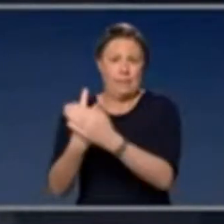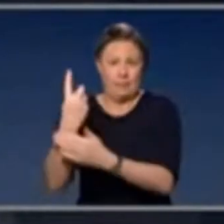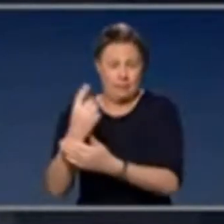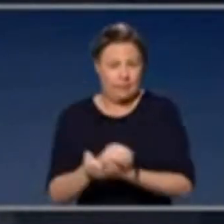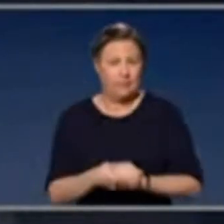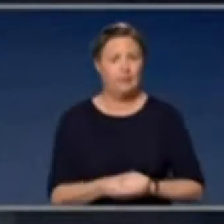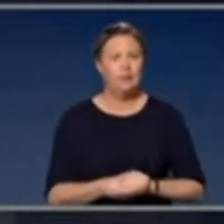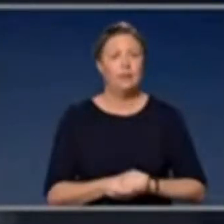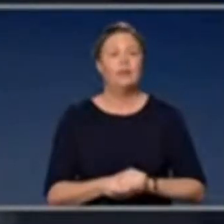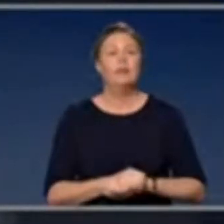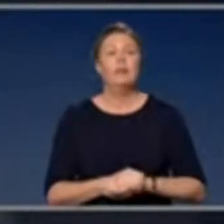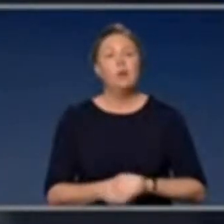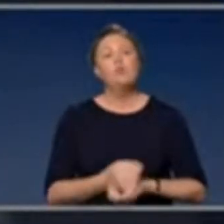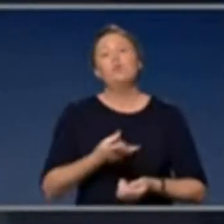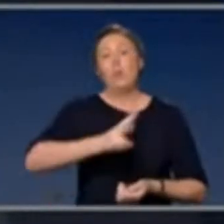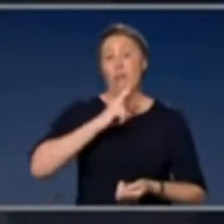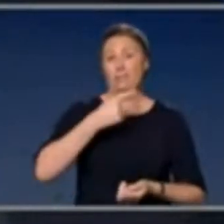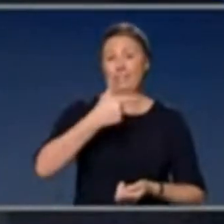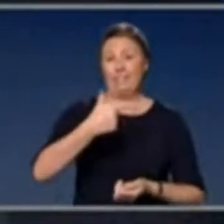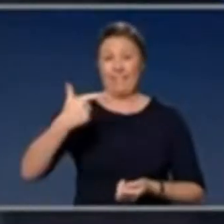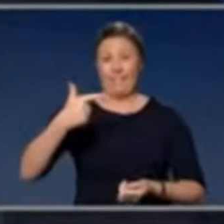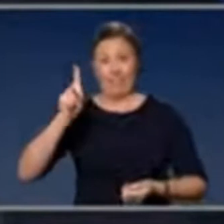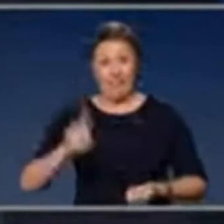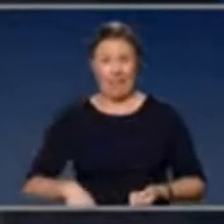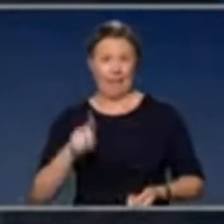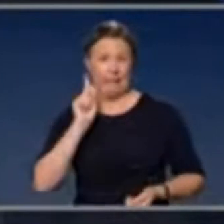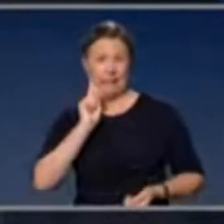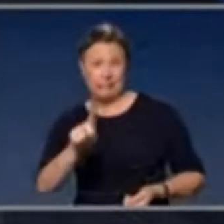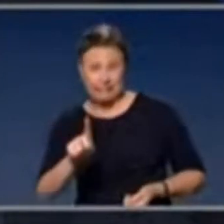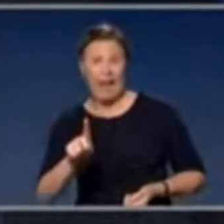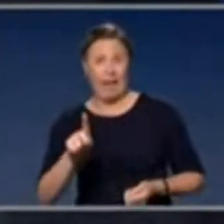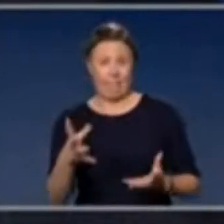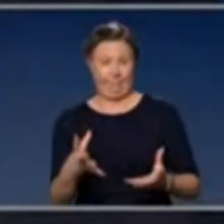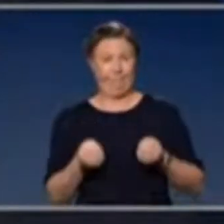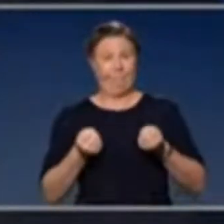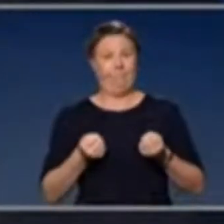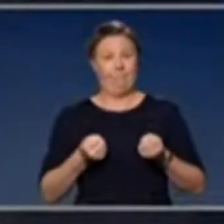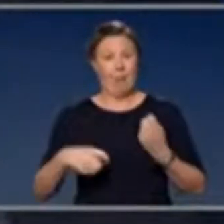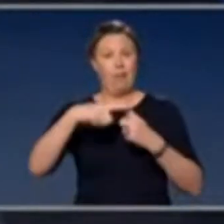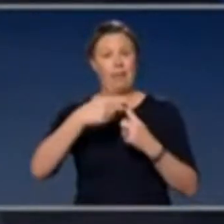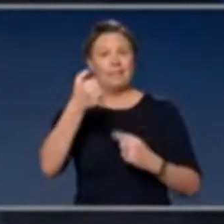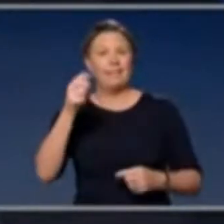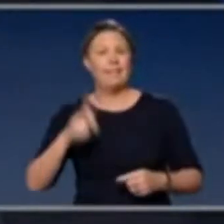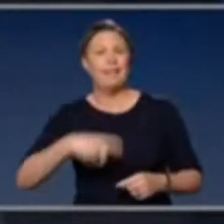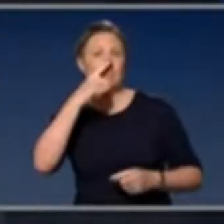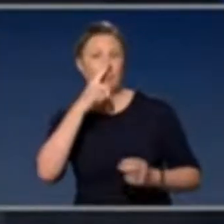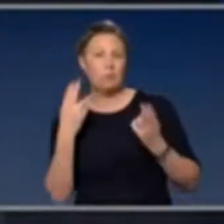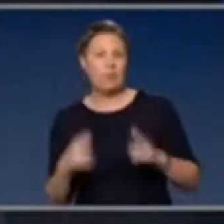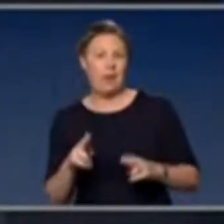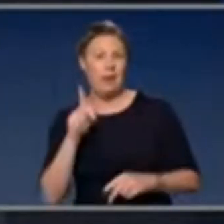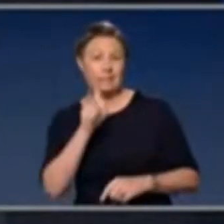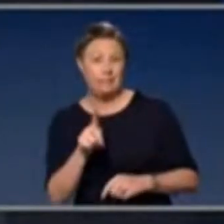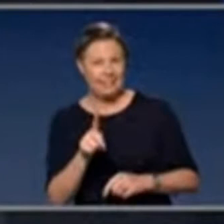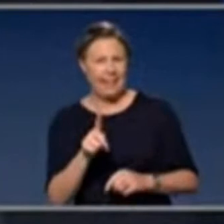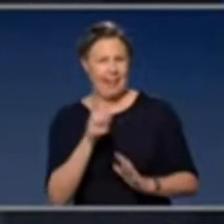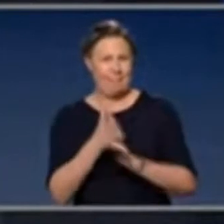272,000 new cases recorded across the world yesterday and over 6,000 deaths. So that is the reality. The international situation